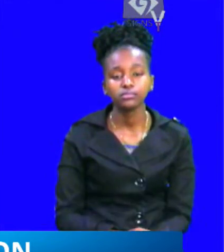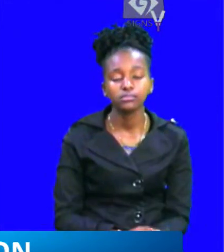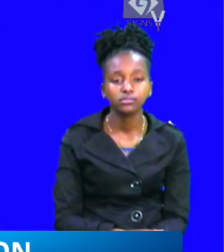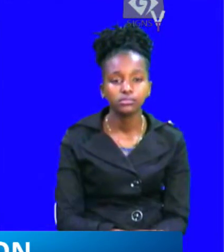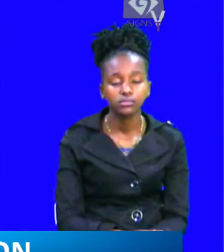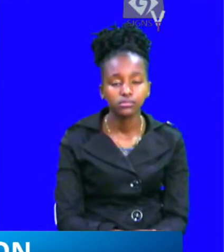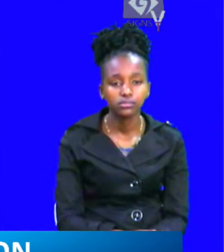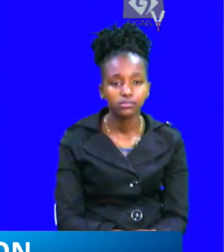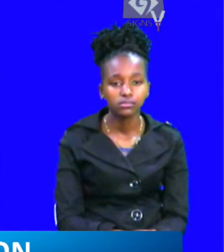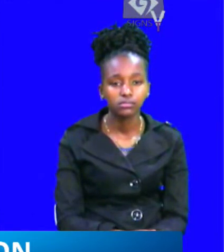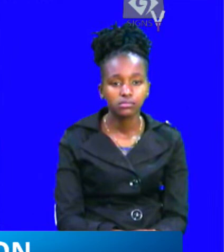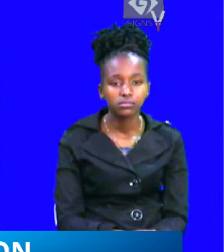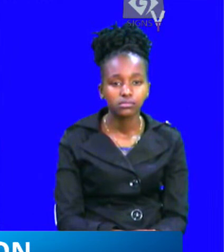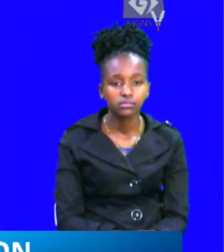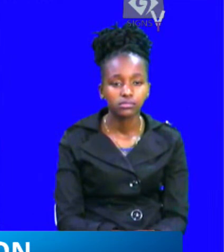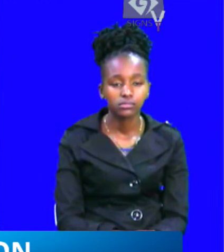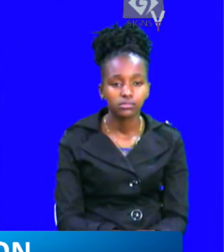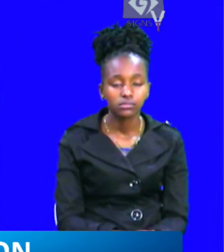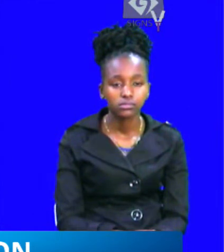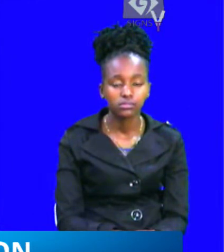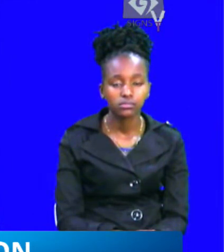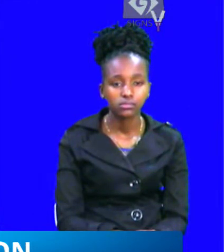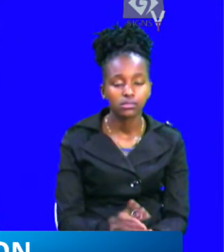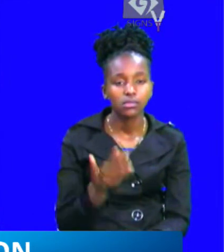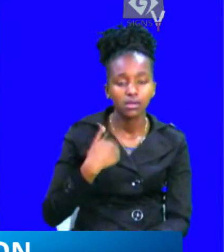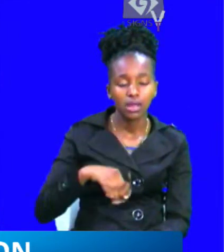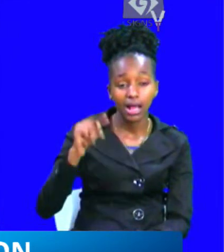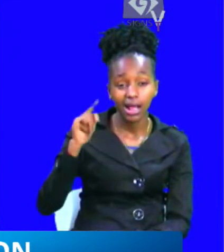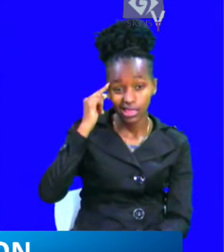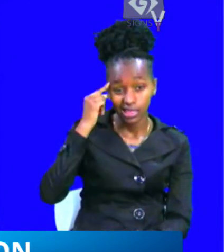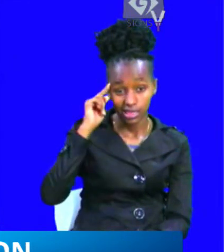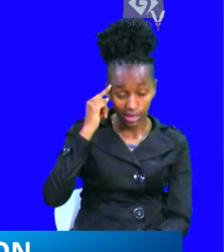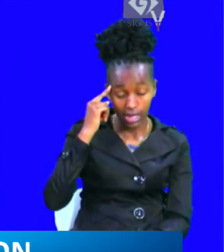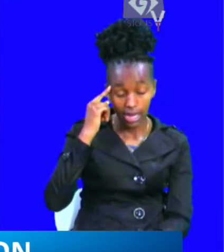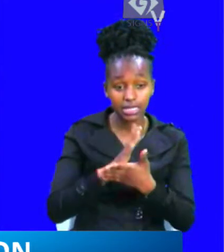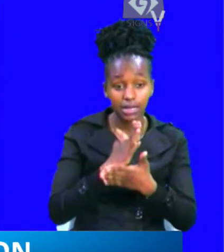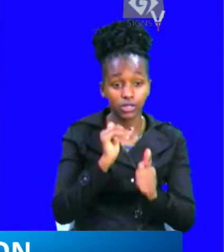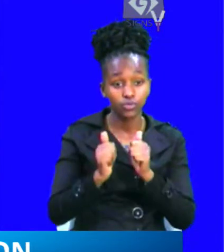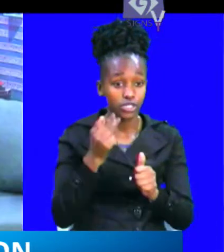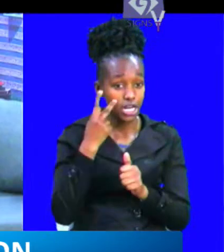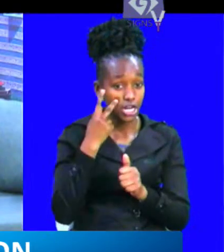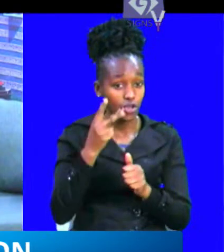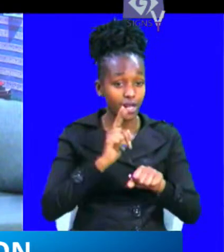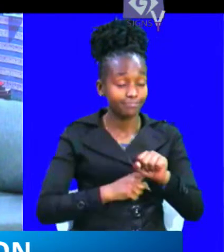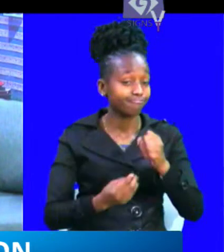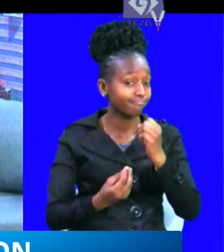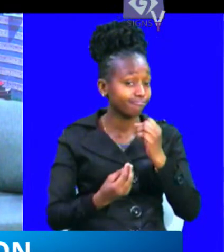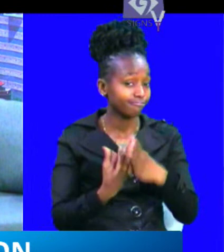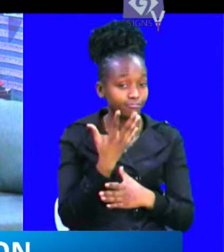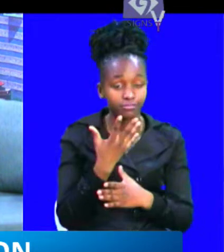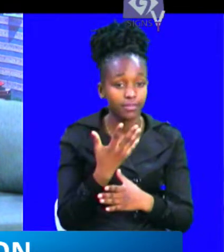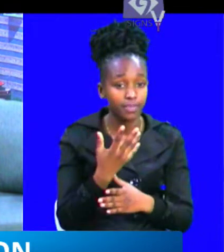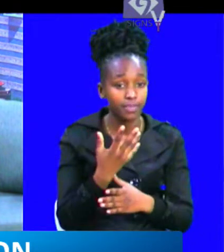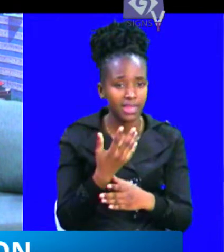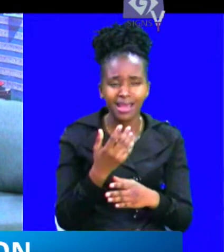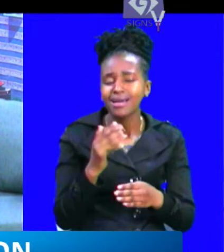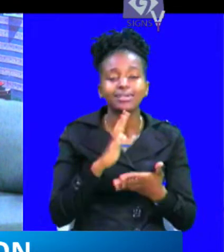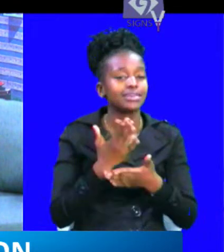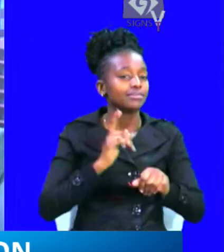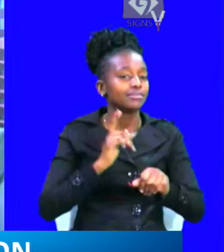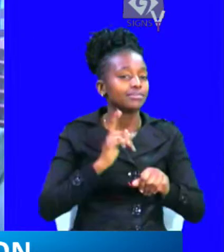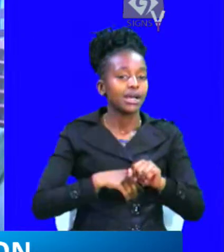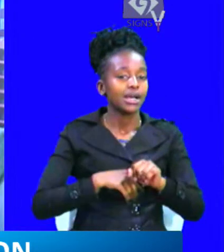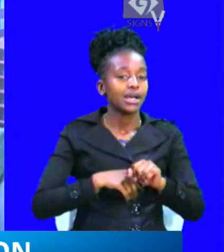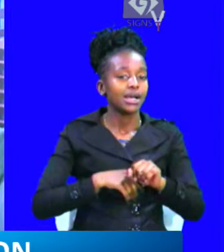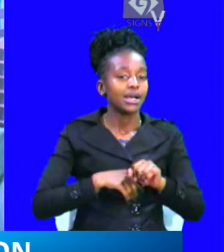areas of interest for persons with disabilities? I think what I saw, especially growing up, Yes. it was hard because we had building